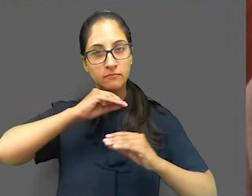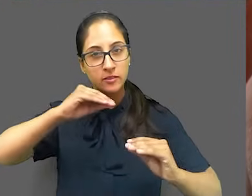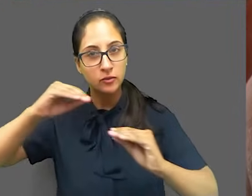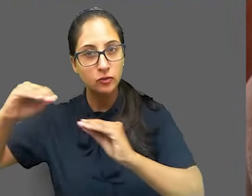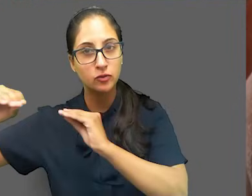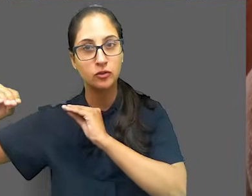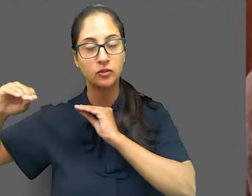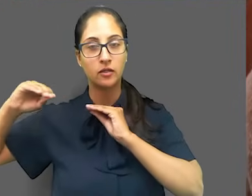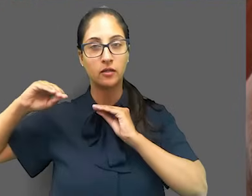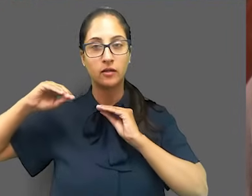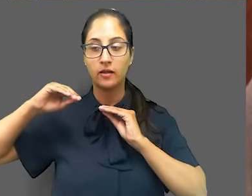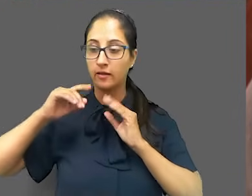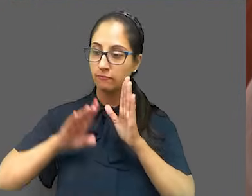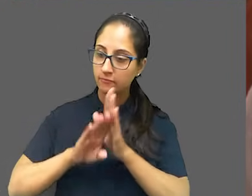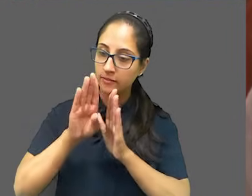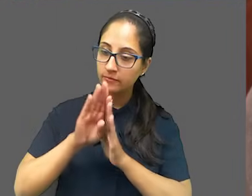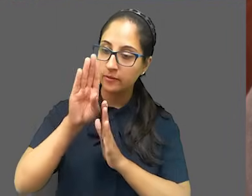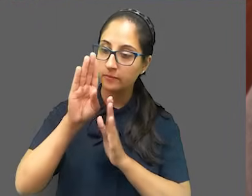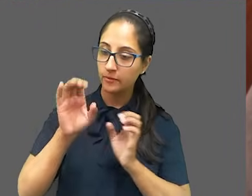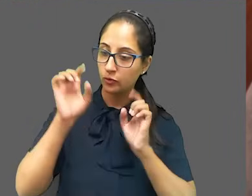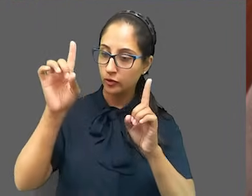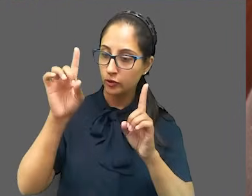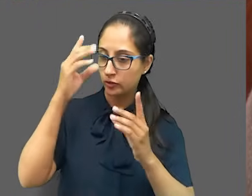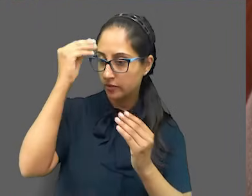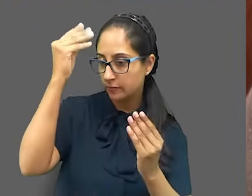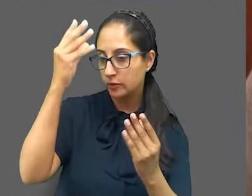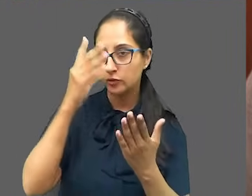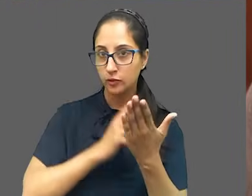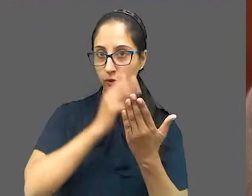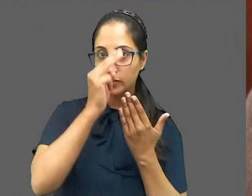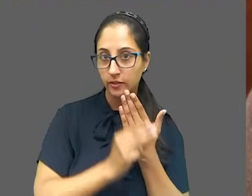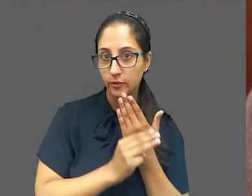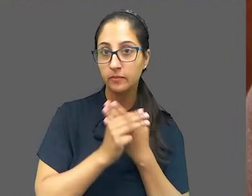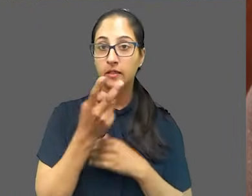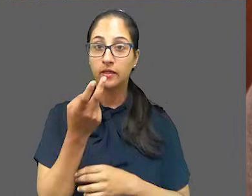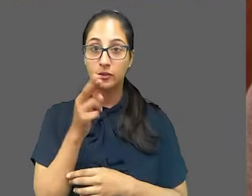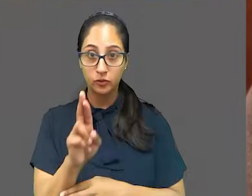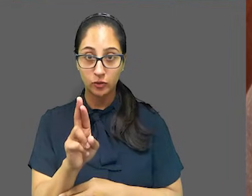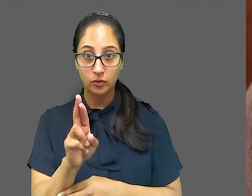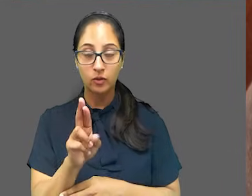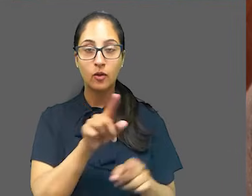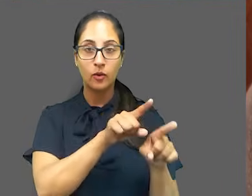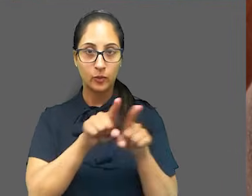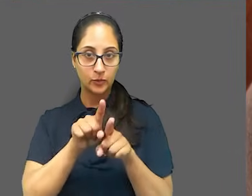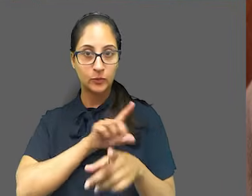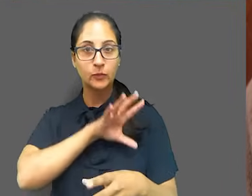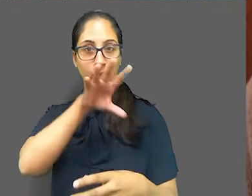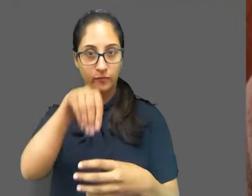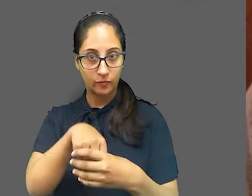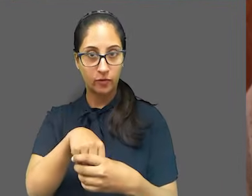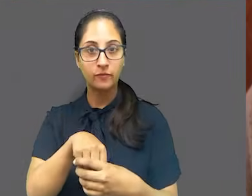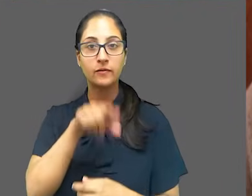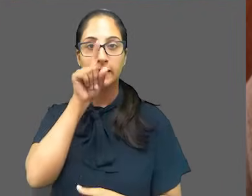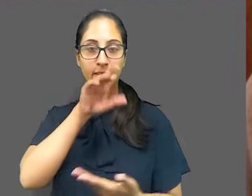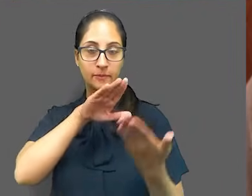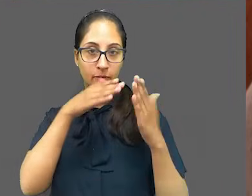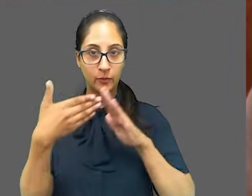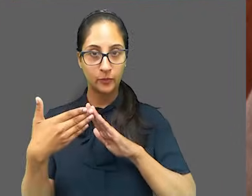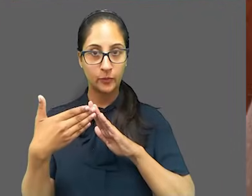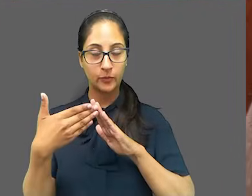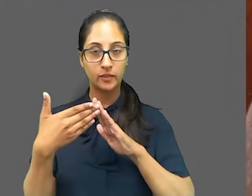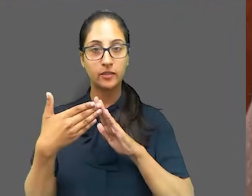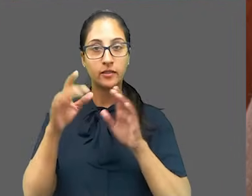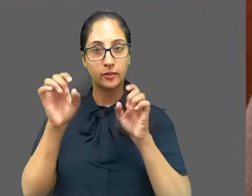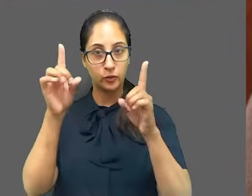teaching activities, developing educational materials and human resources, and contributing to the Ismaili community's various